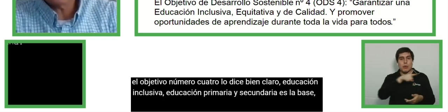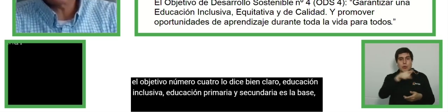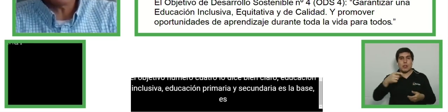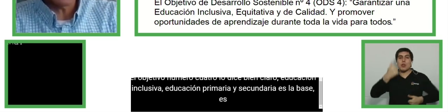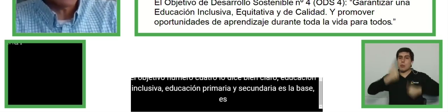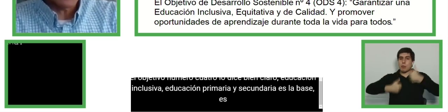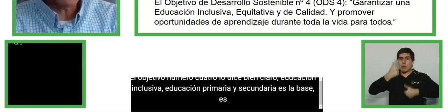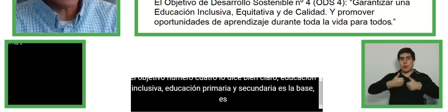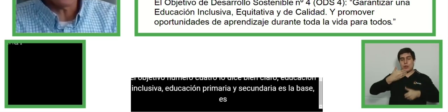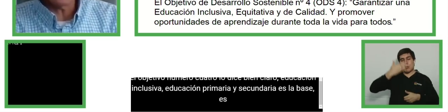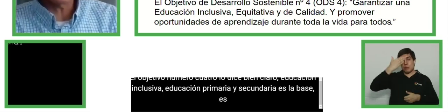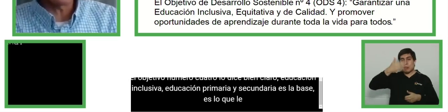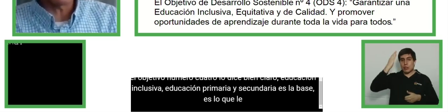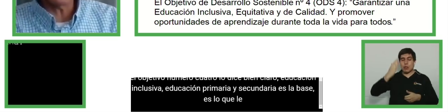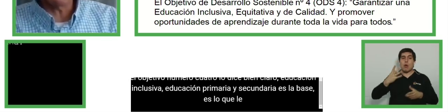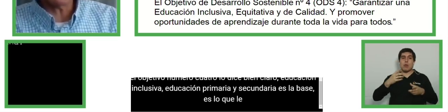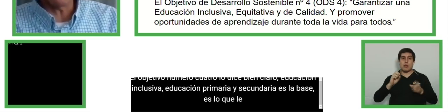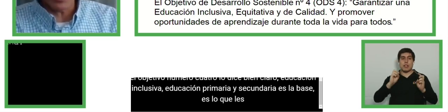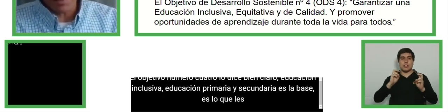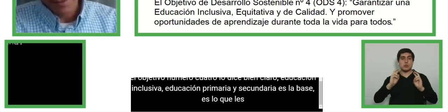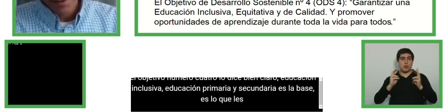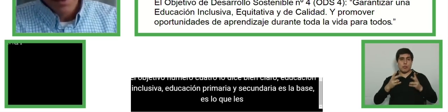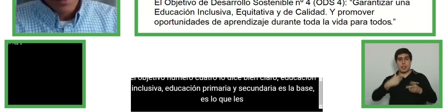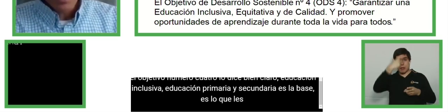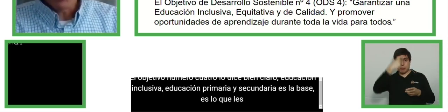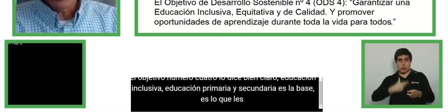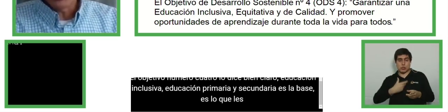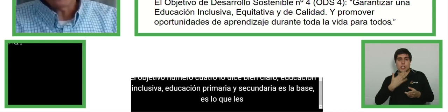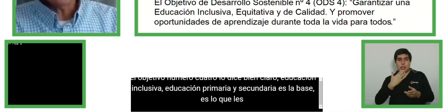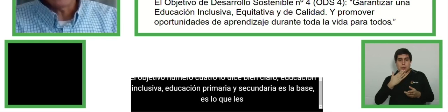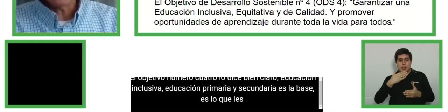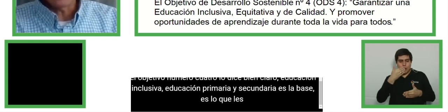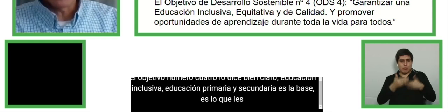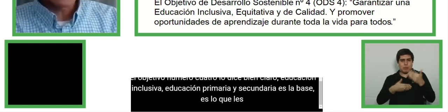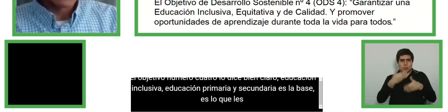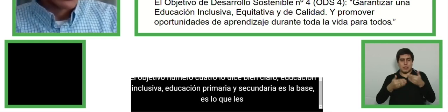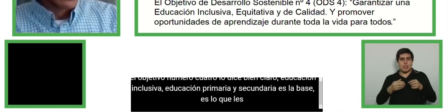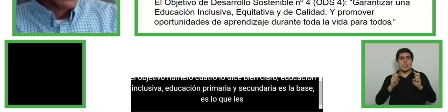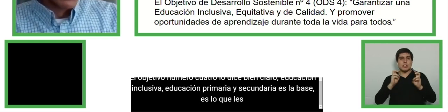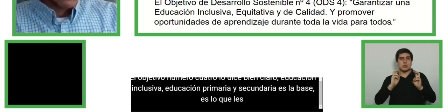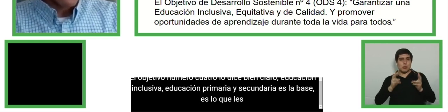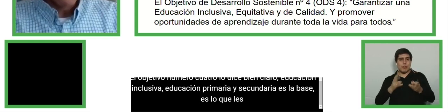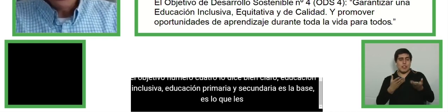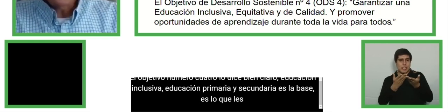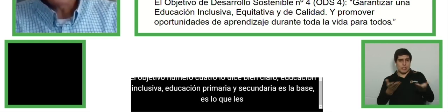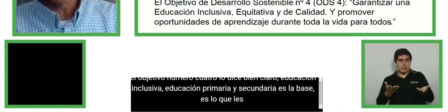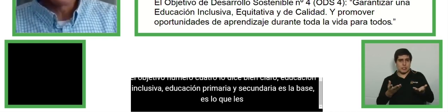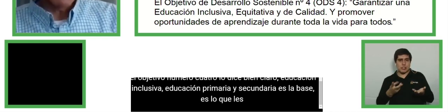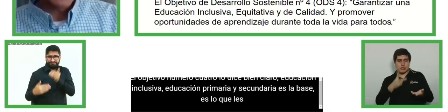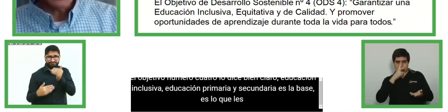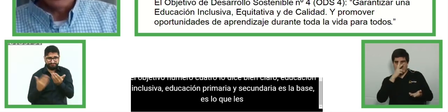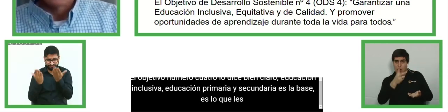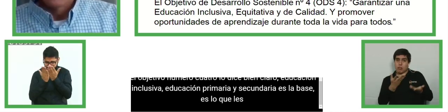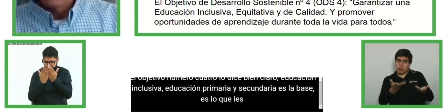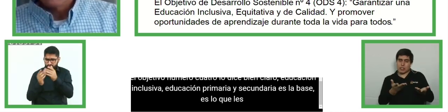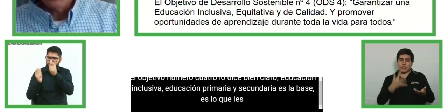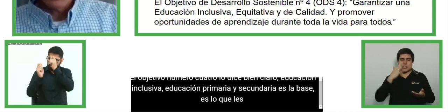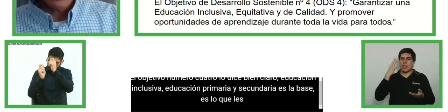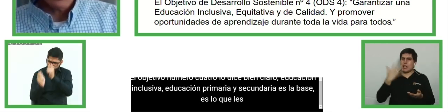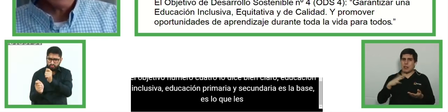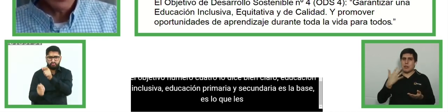to be able to improve and to have good lives. So it's fundamental. Next slide,